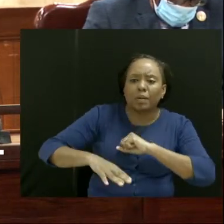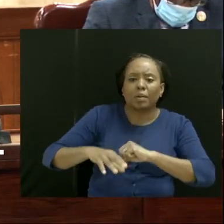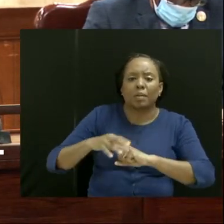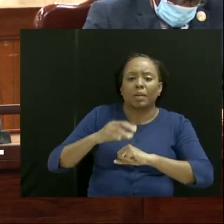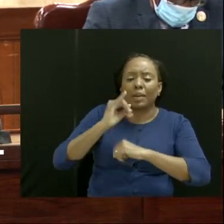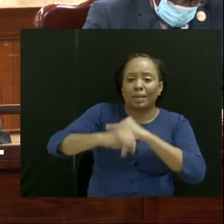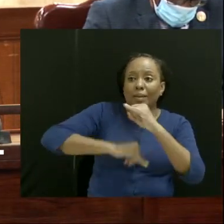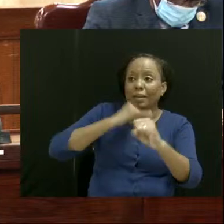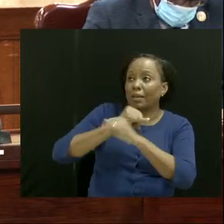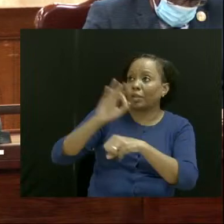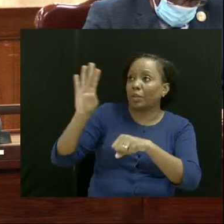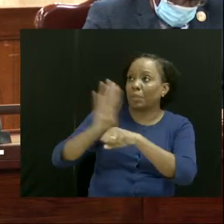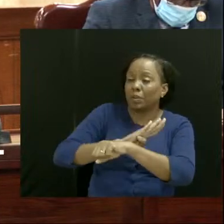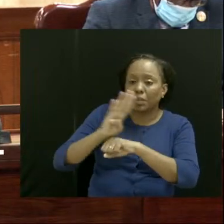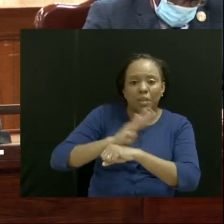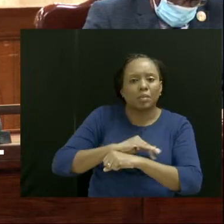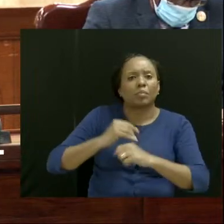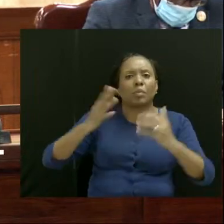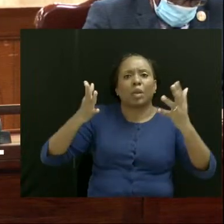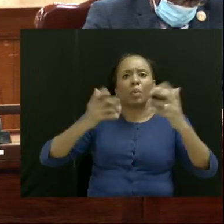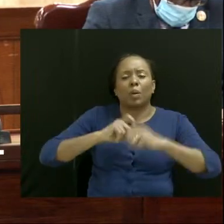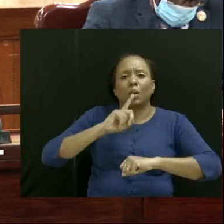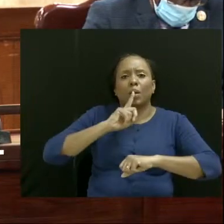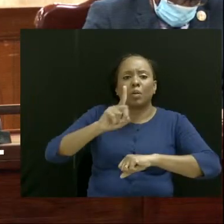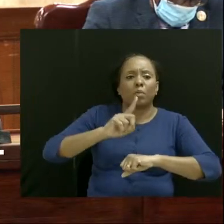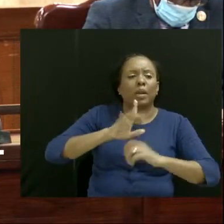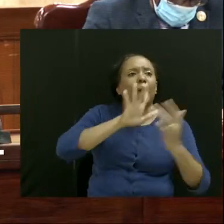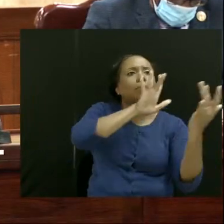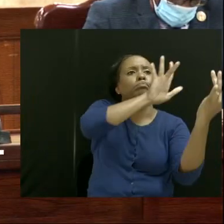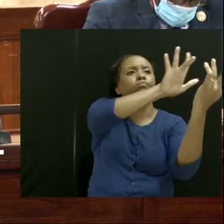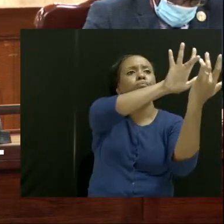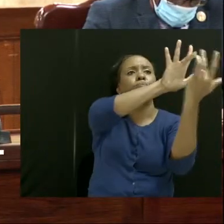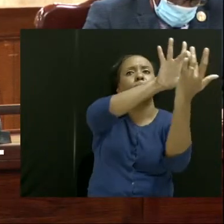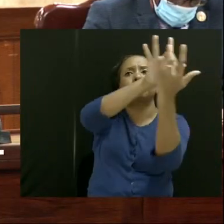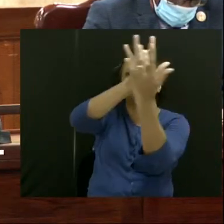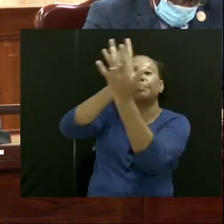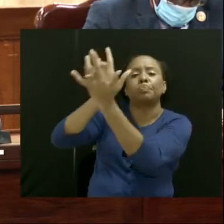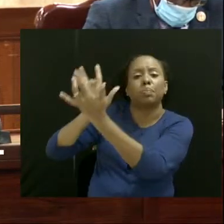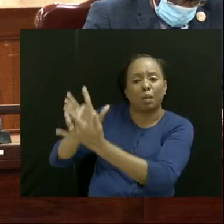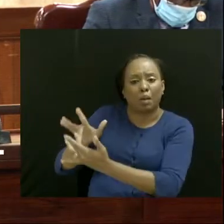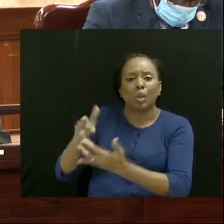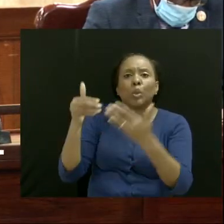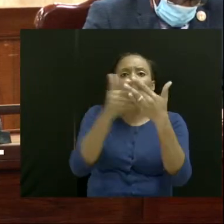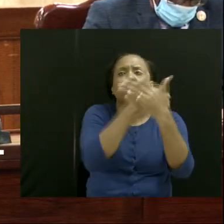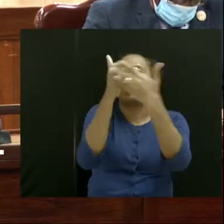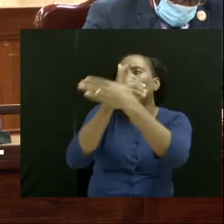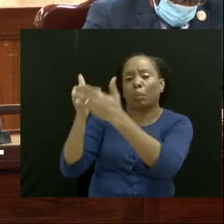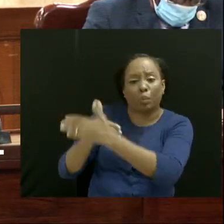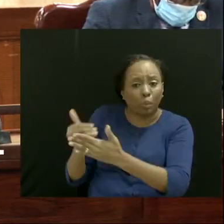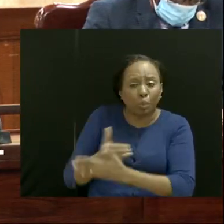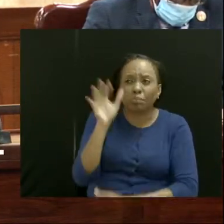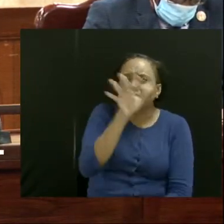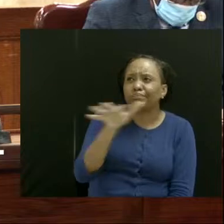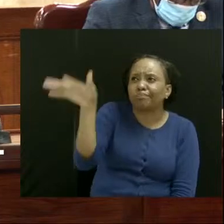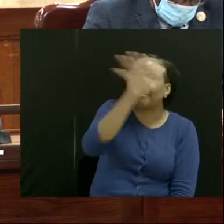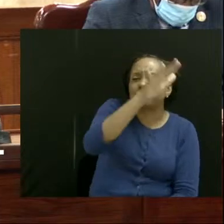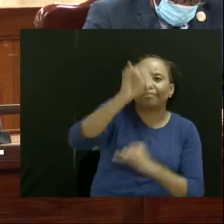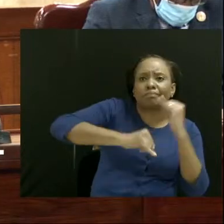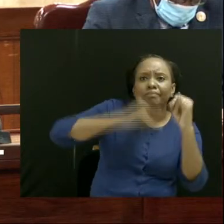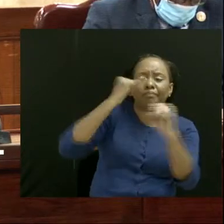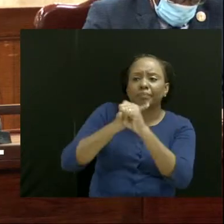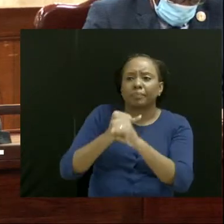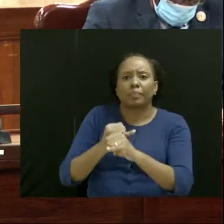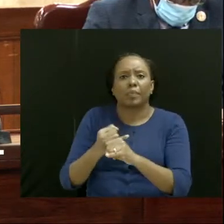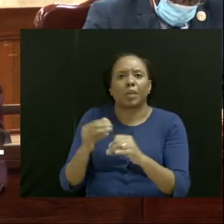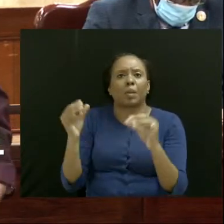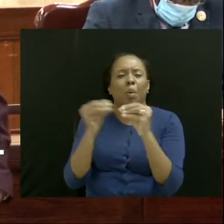penetrating markets. We're talking about securing new, fresh, more